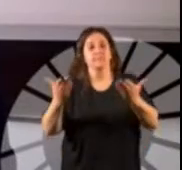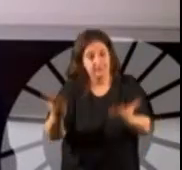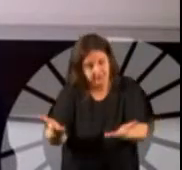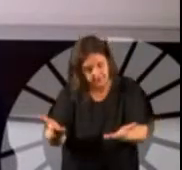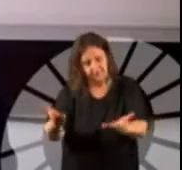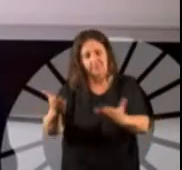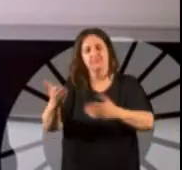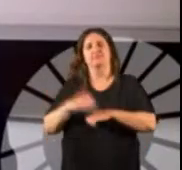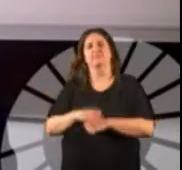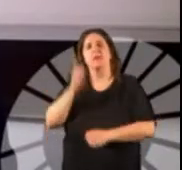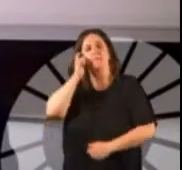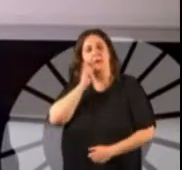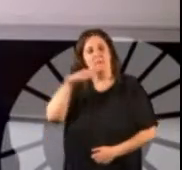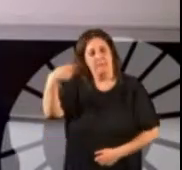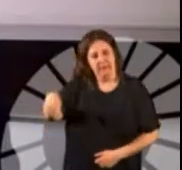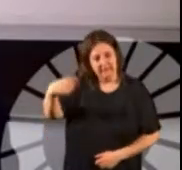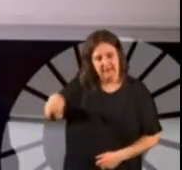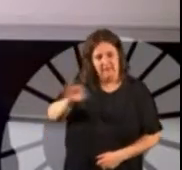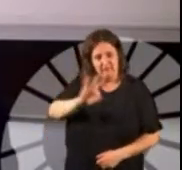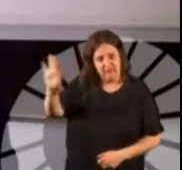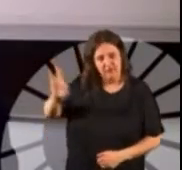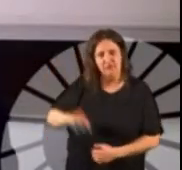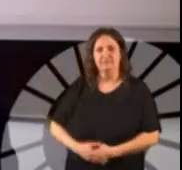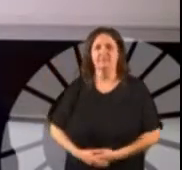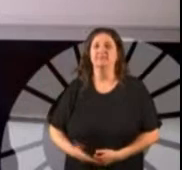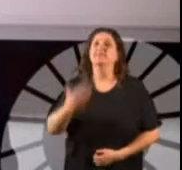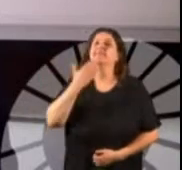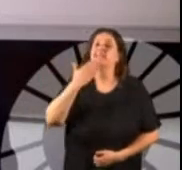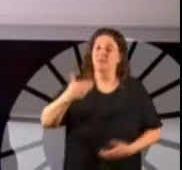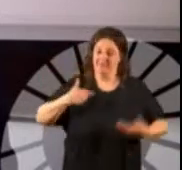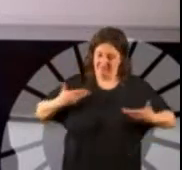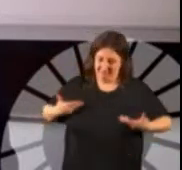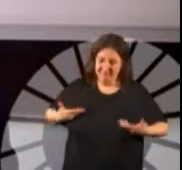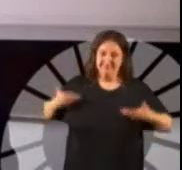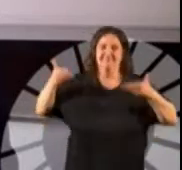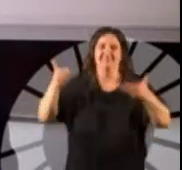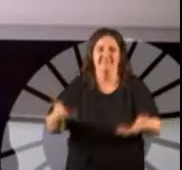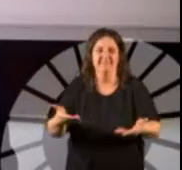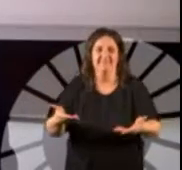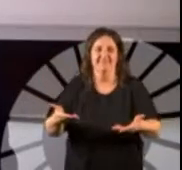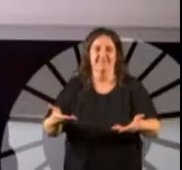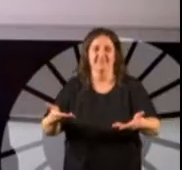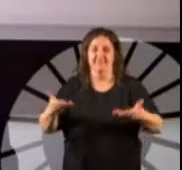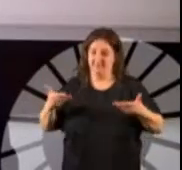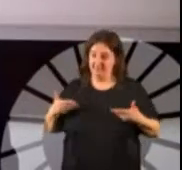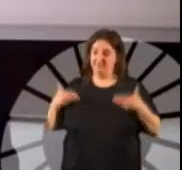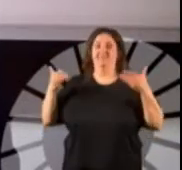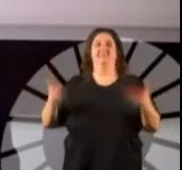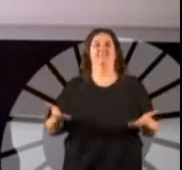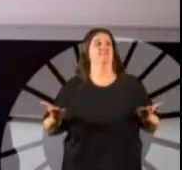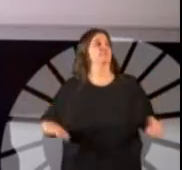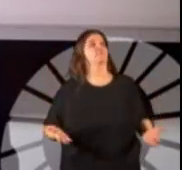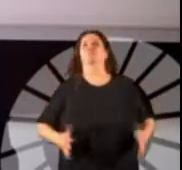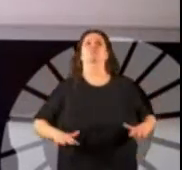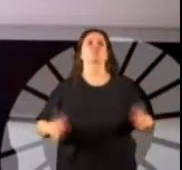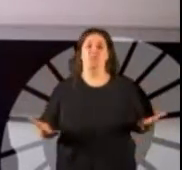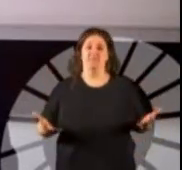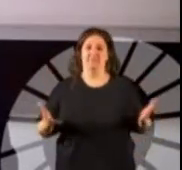defining moment in our shared struggle to end gender injustice in every corner of our